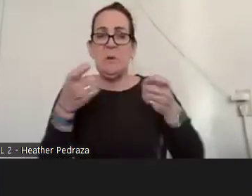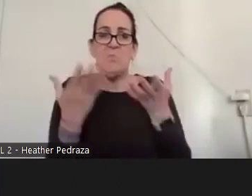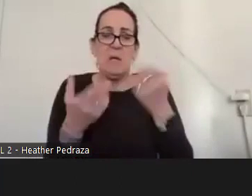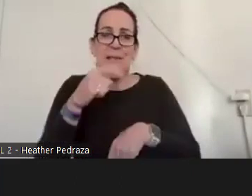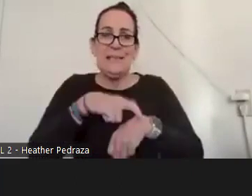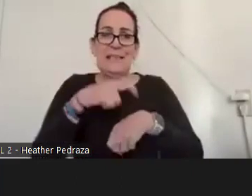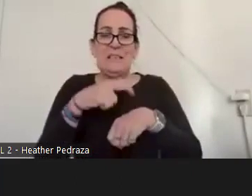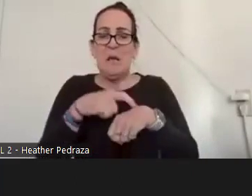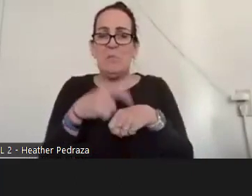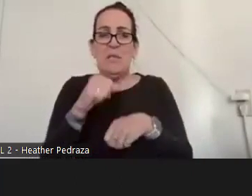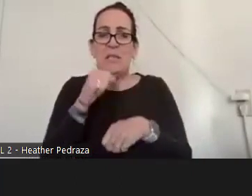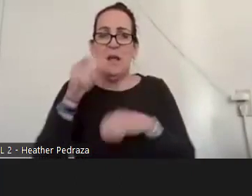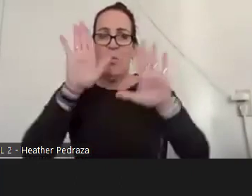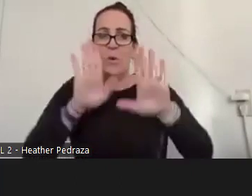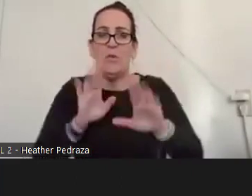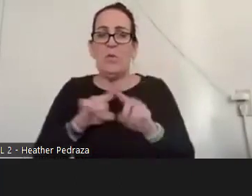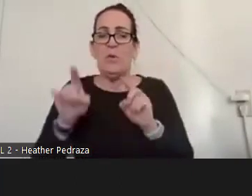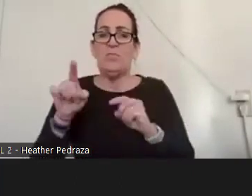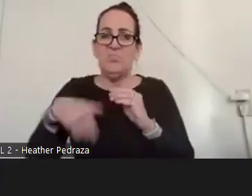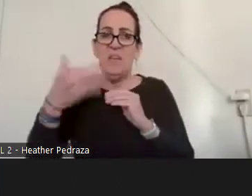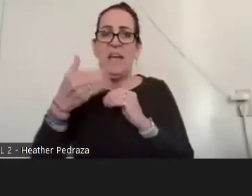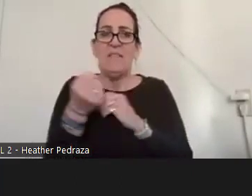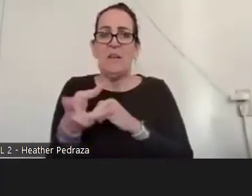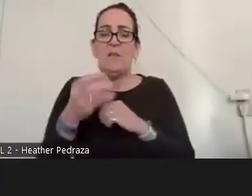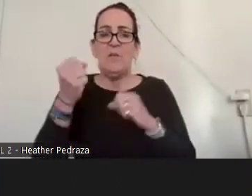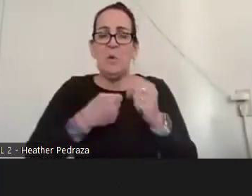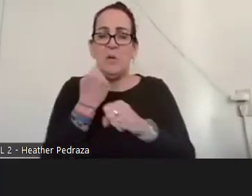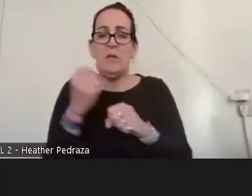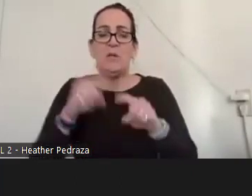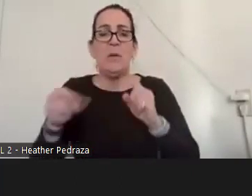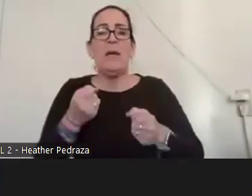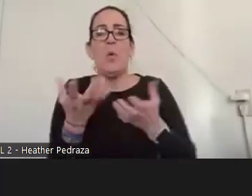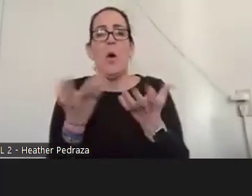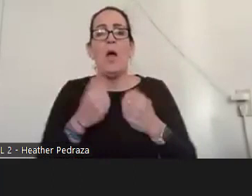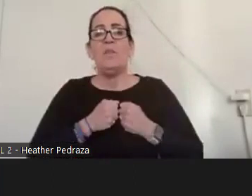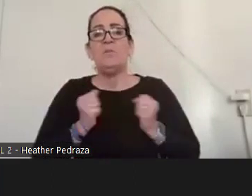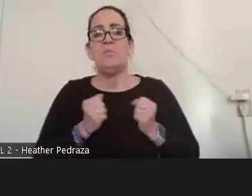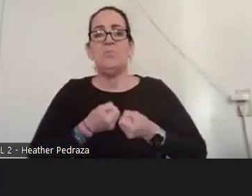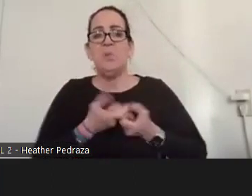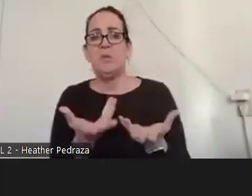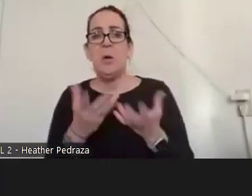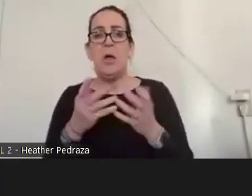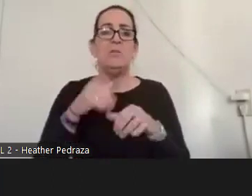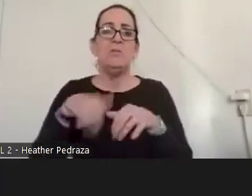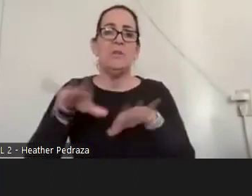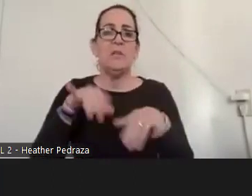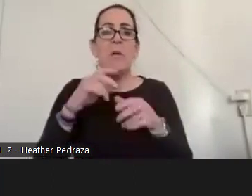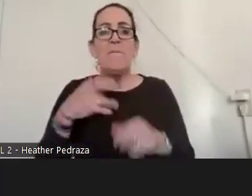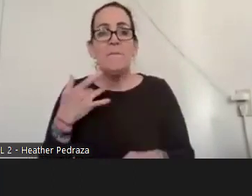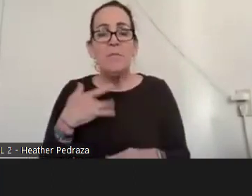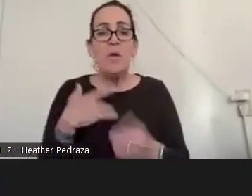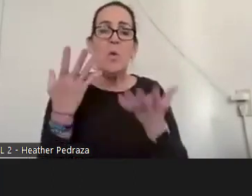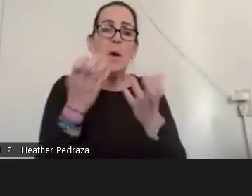next few years. But I guess I'm just expressing a general feeling of I just really wish I could see